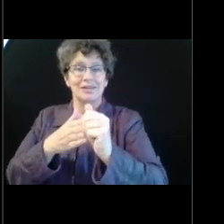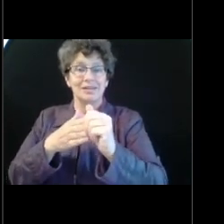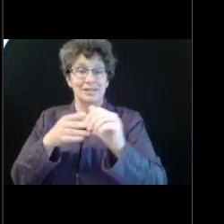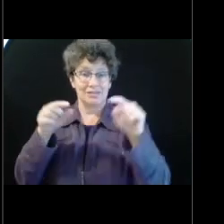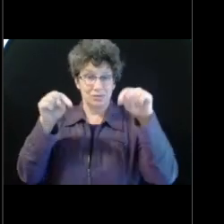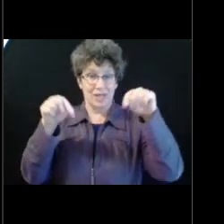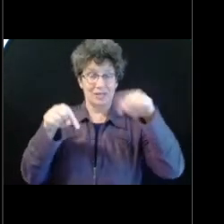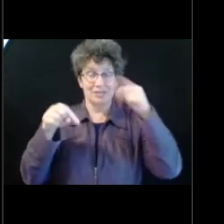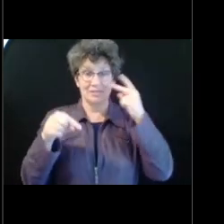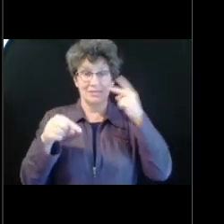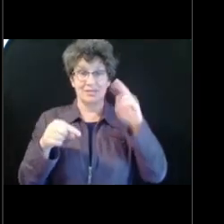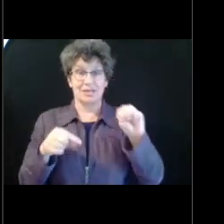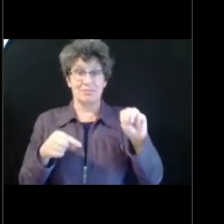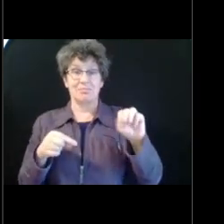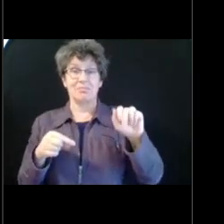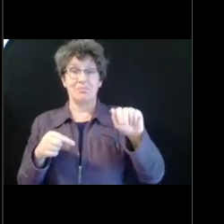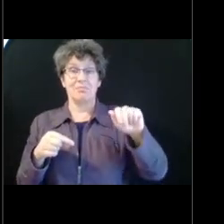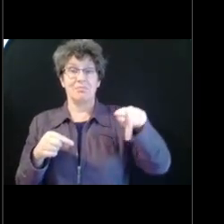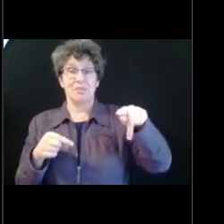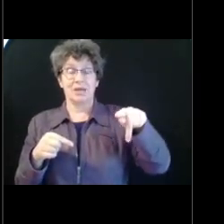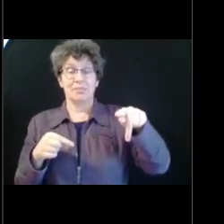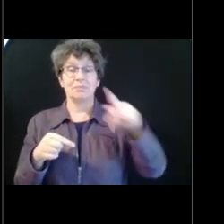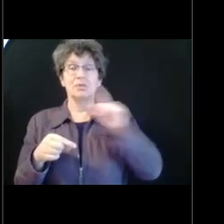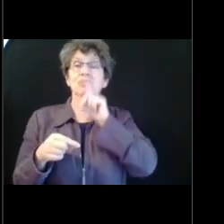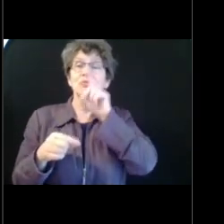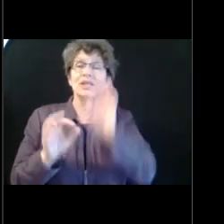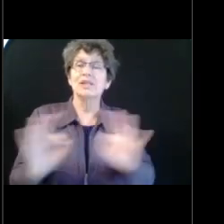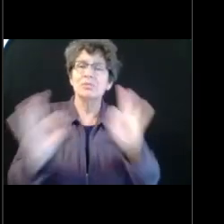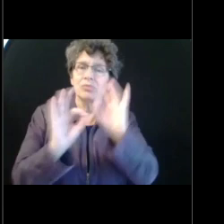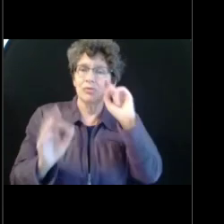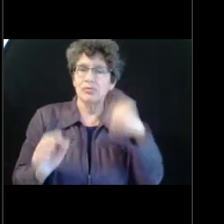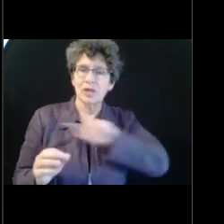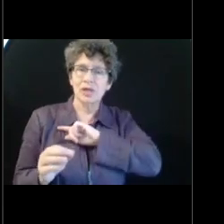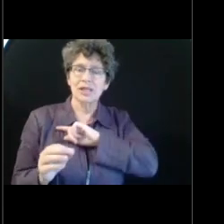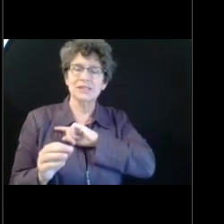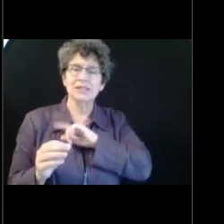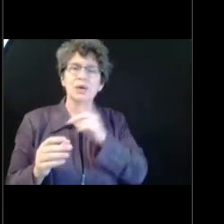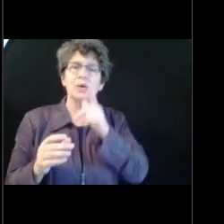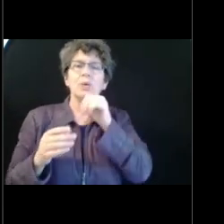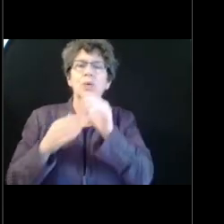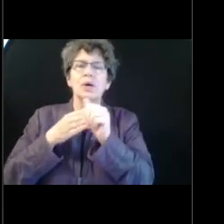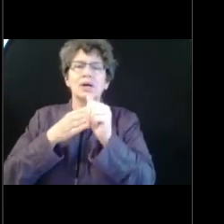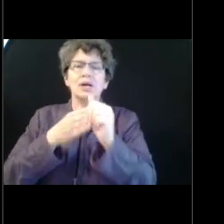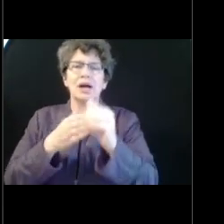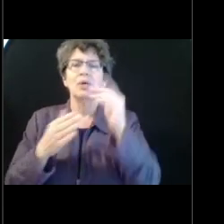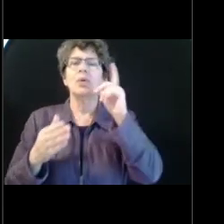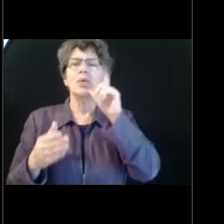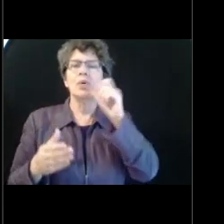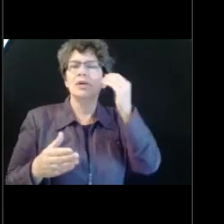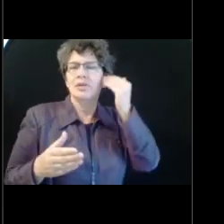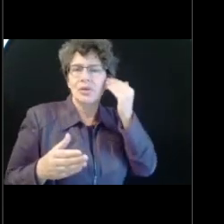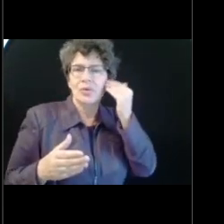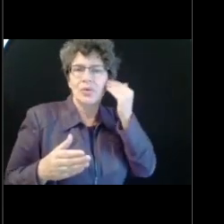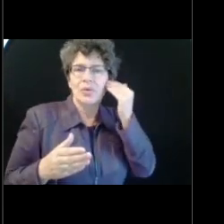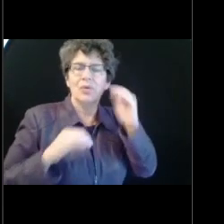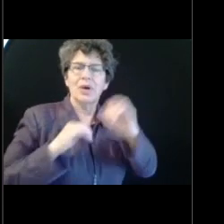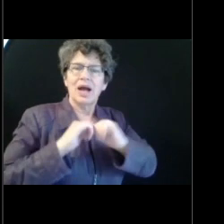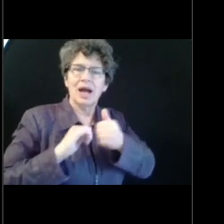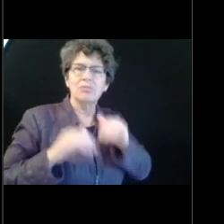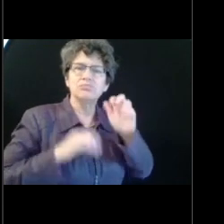who took us step by step up the mountain, showed us how to camp and where to camp, knew how to